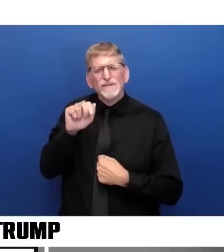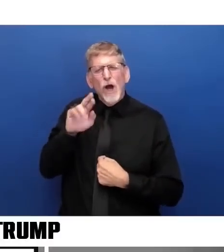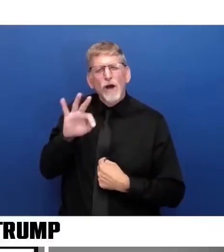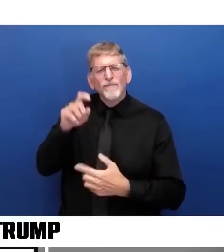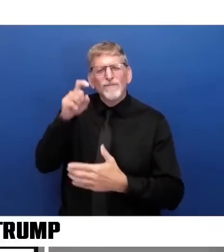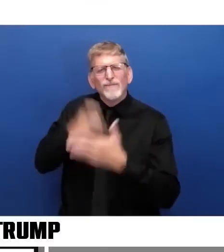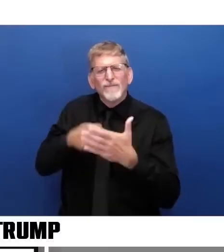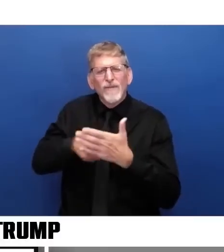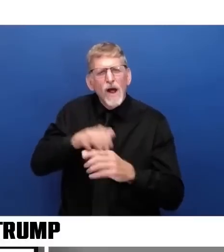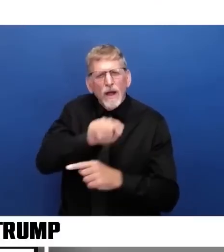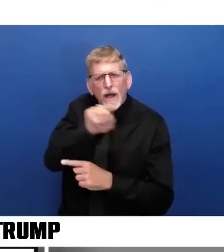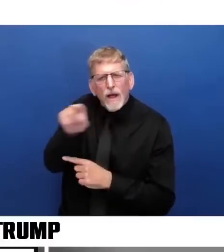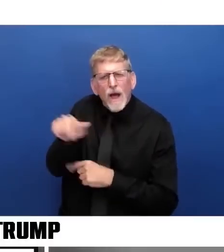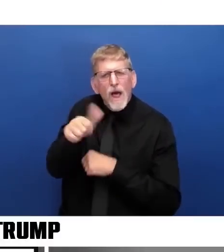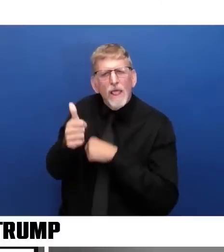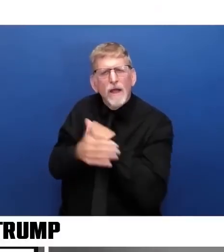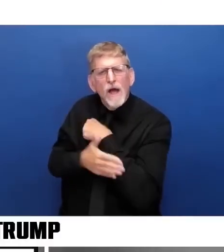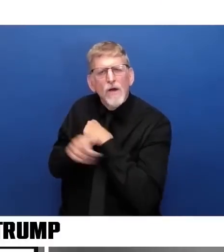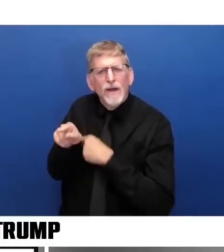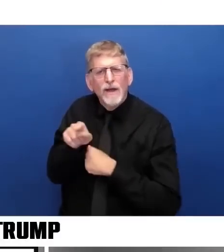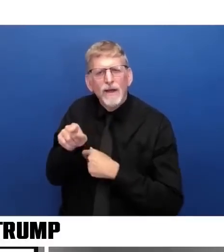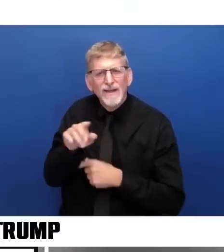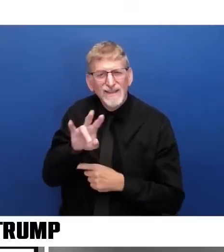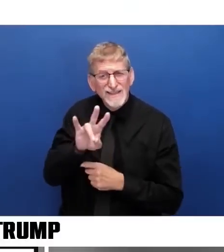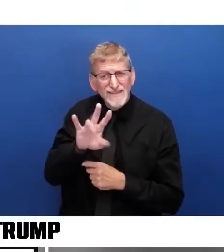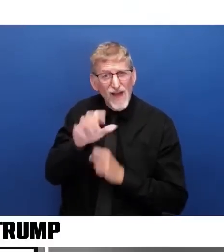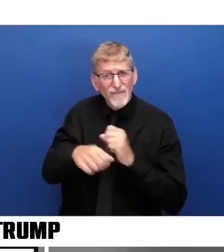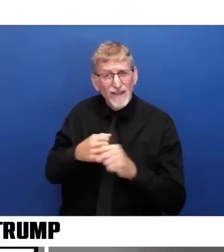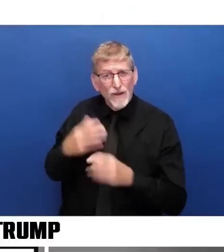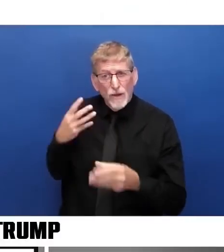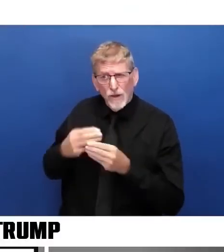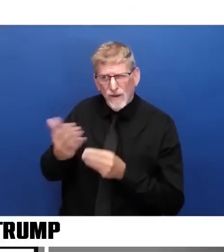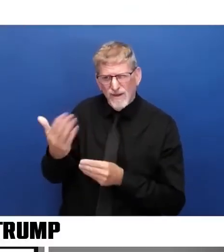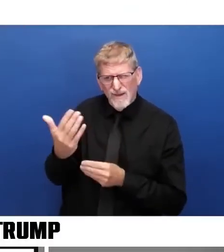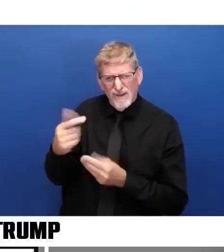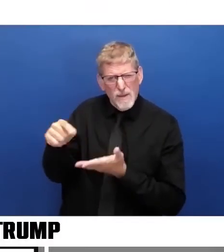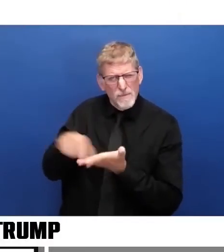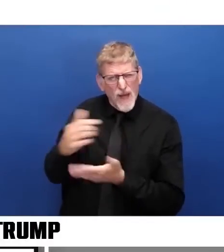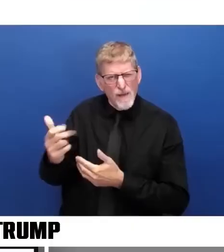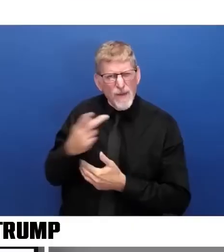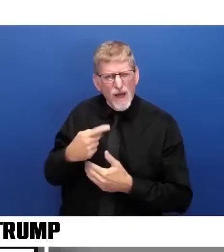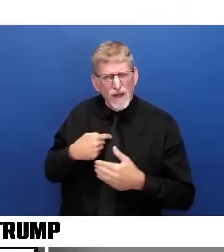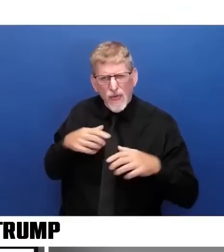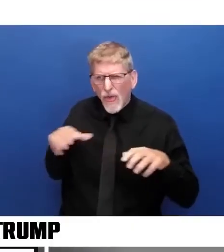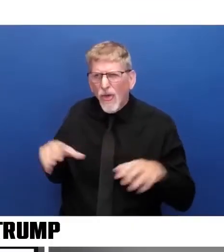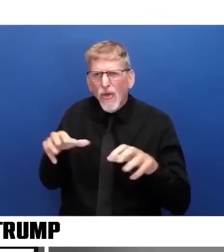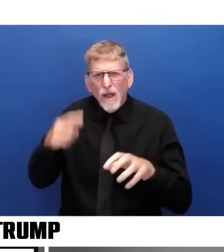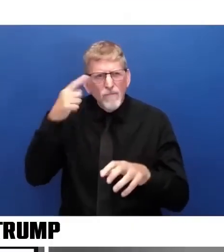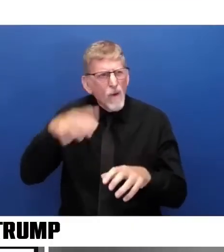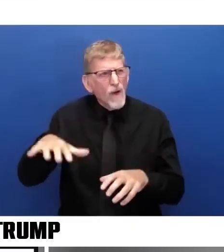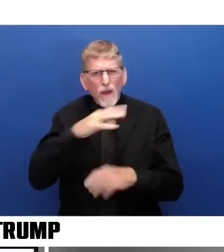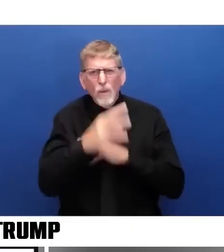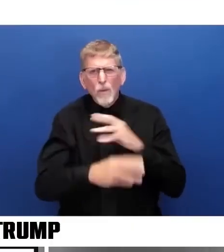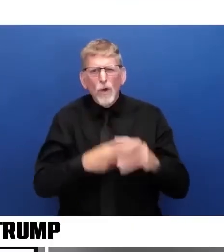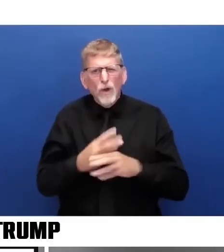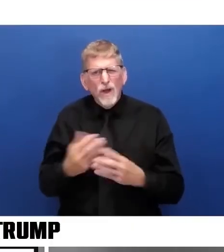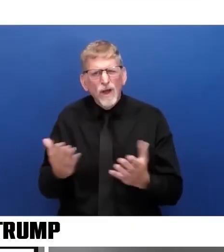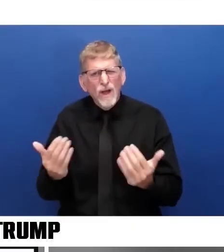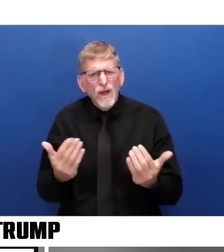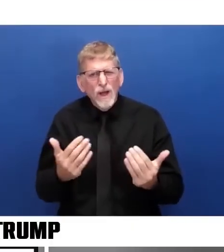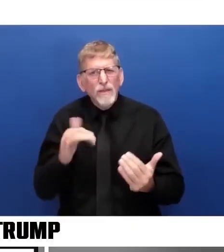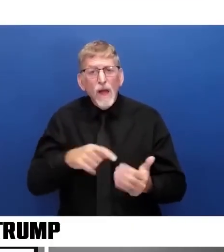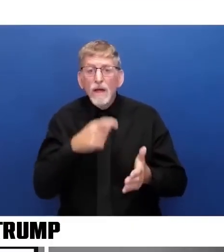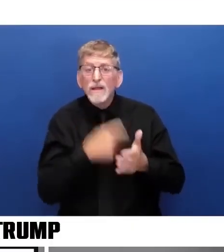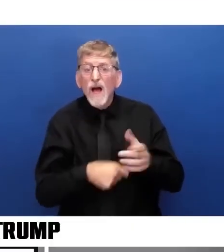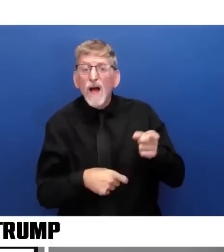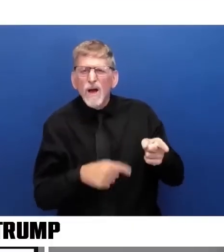after 75 years, pay us back for all that we've done for the world. And the tariff will be substantial in some